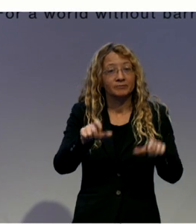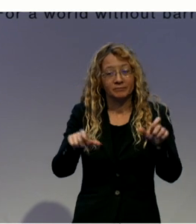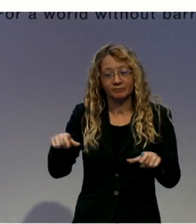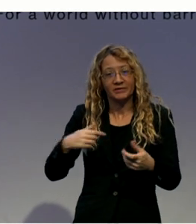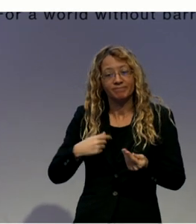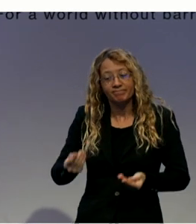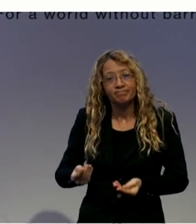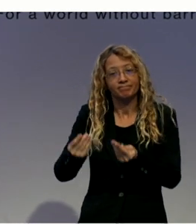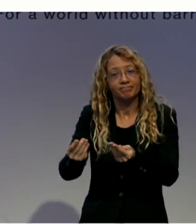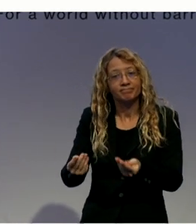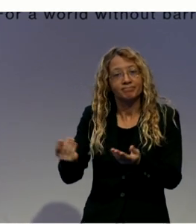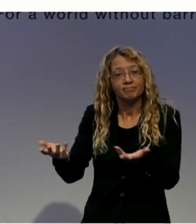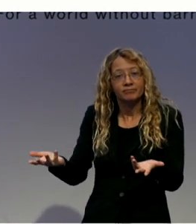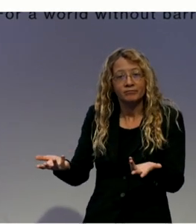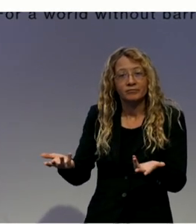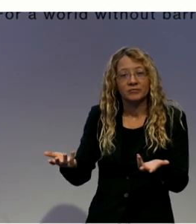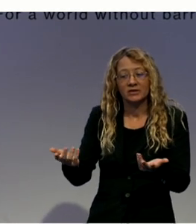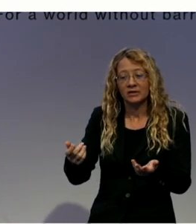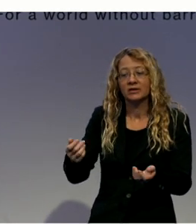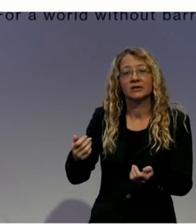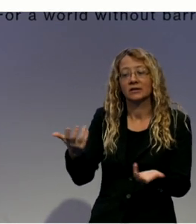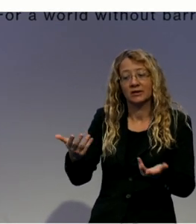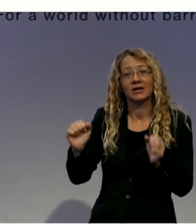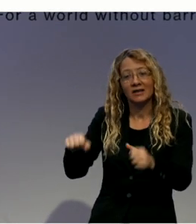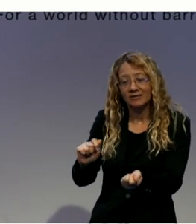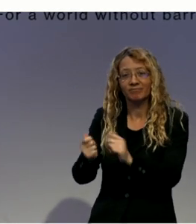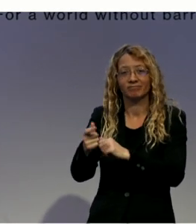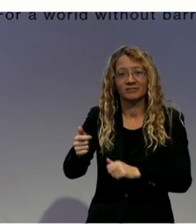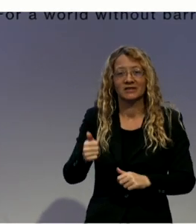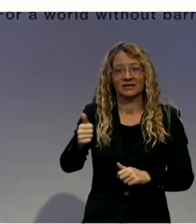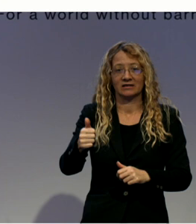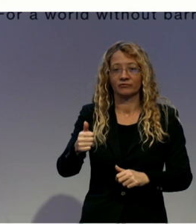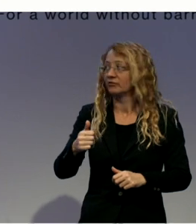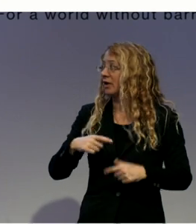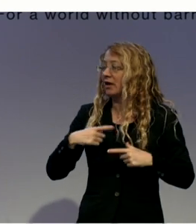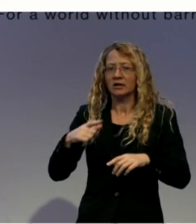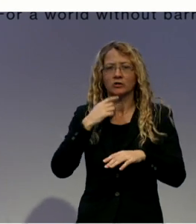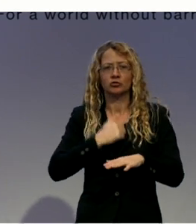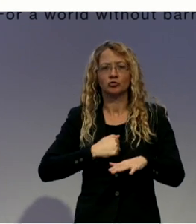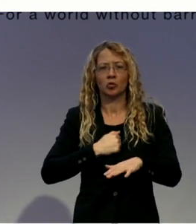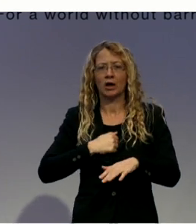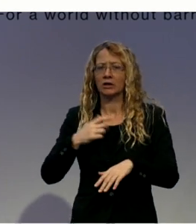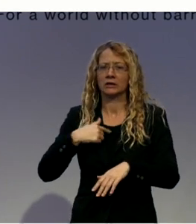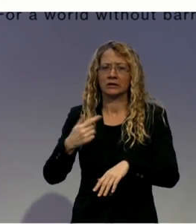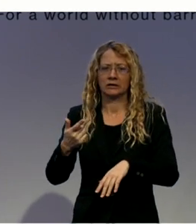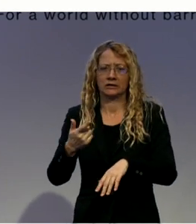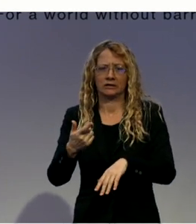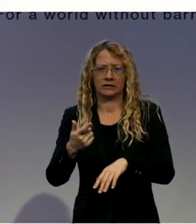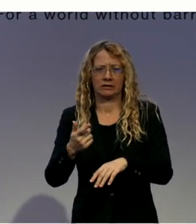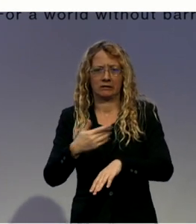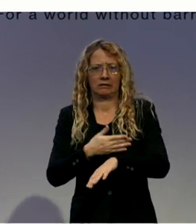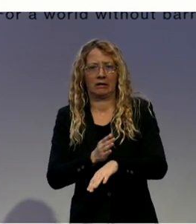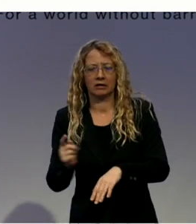welcome. Thank you, Najdat. And sorry for being late due a broken wheelchair. So I'm here now.